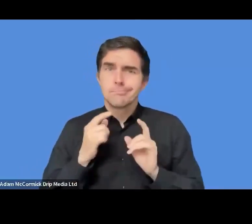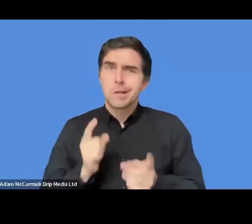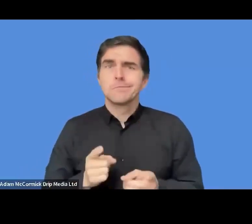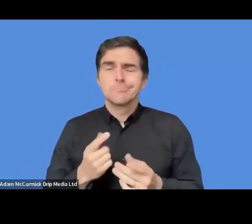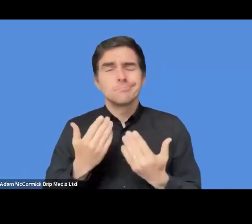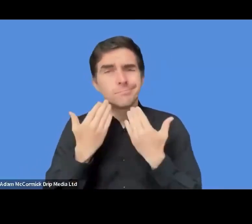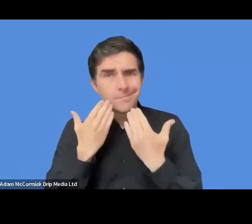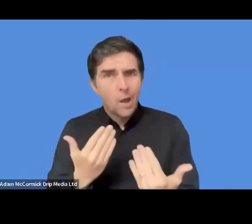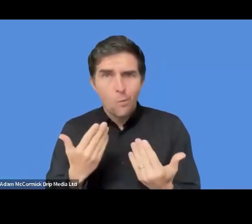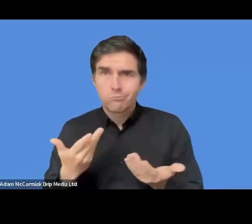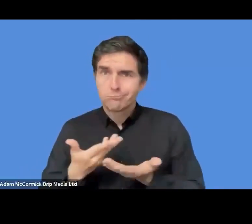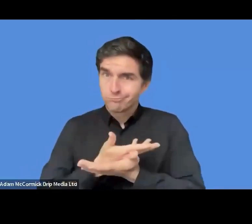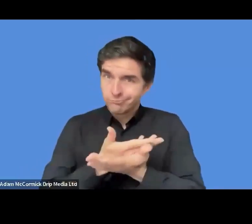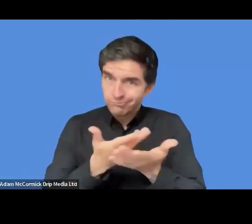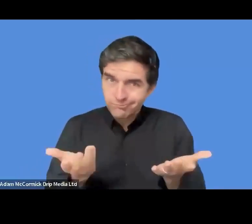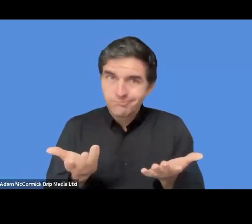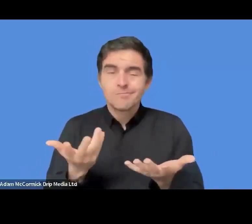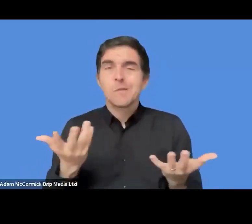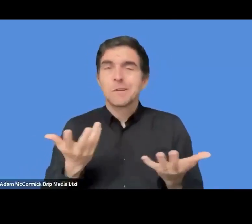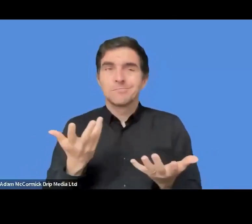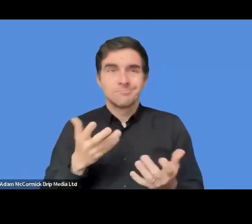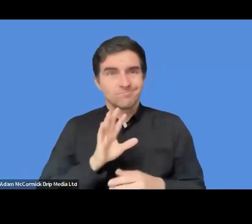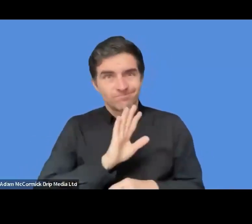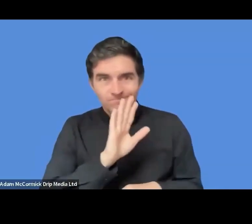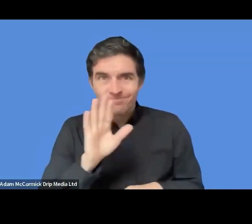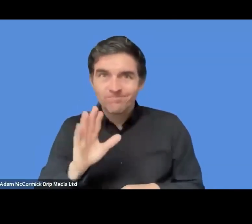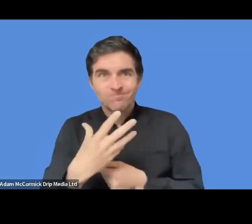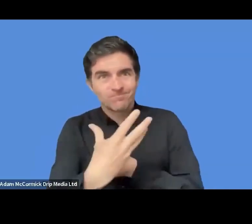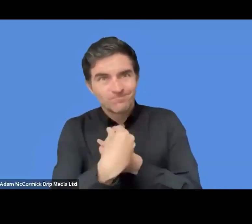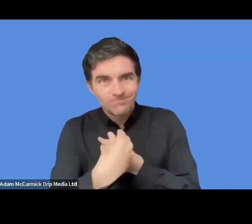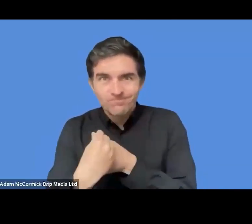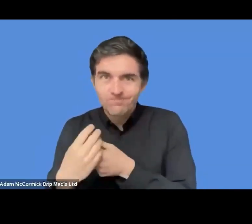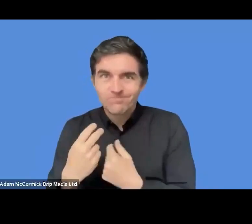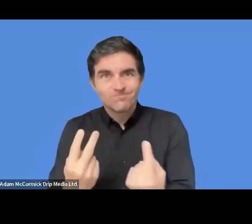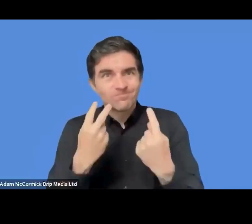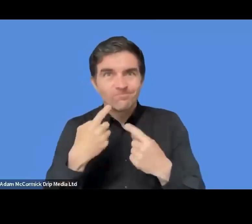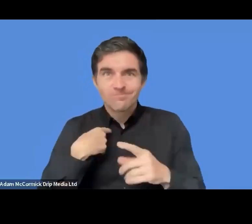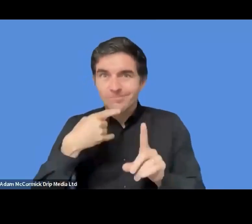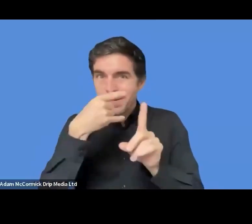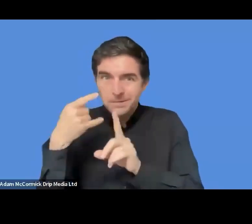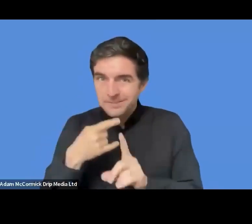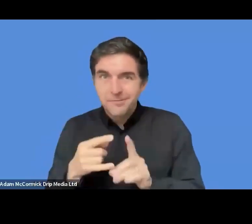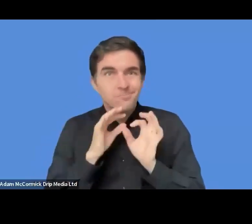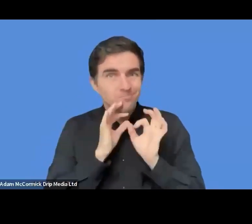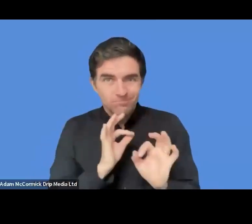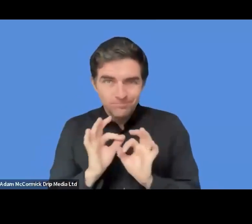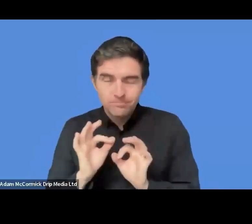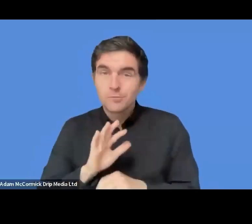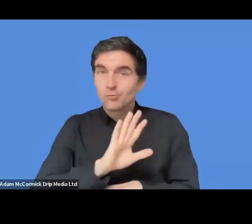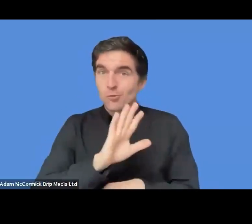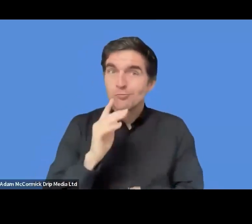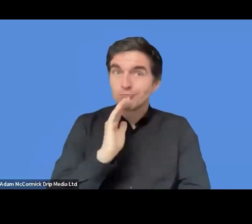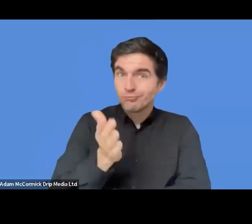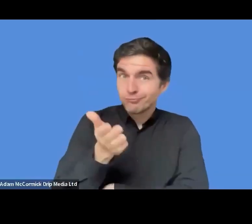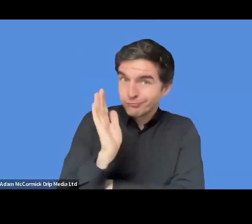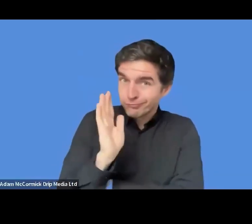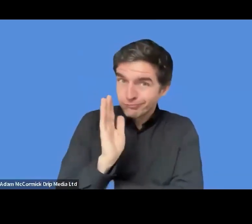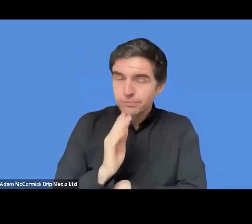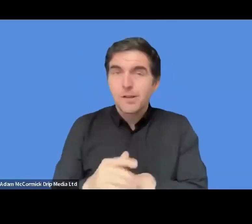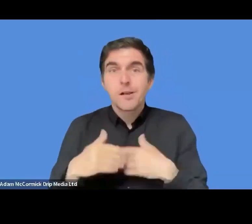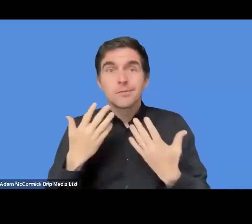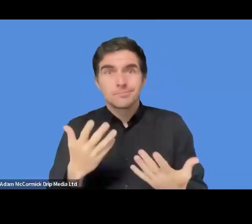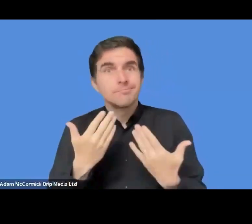for your participations and for your presentation, and especially for the question and